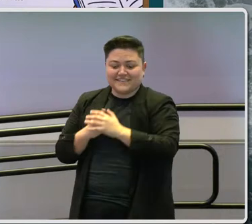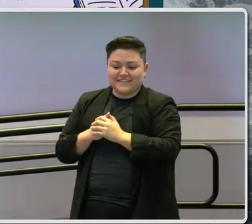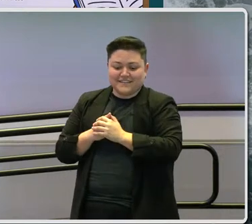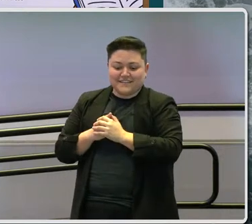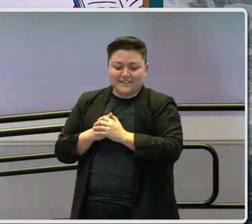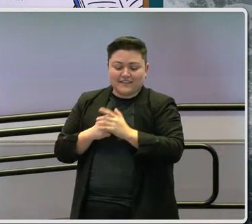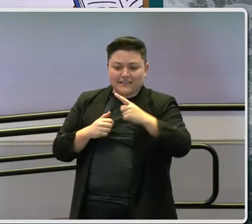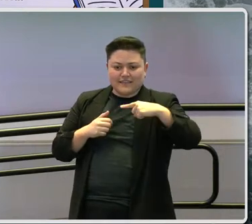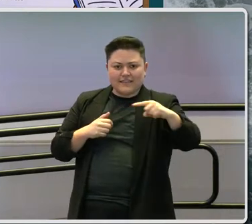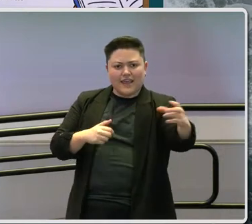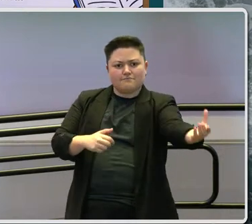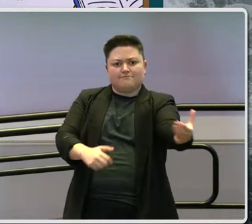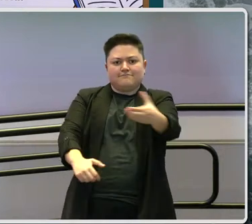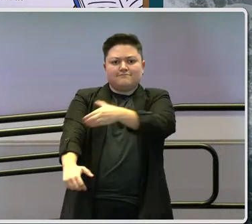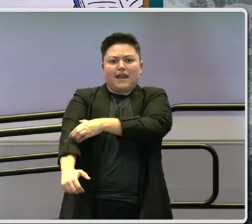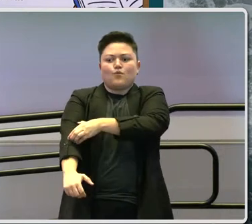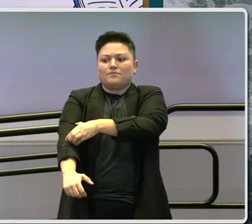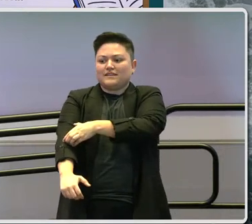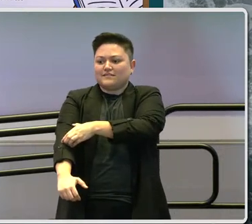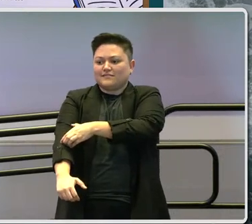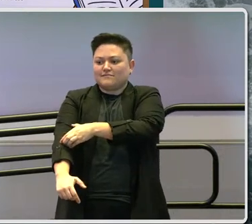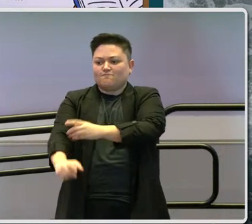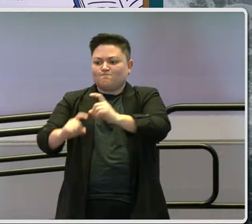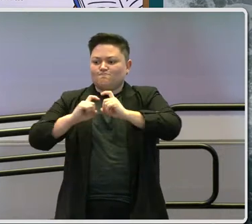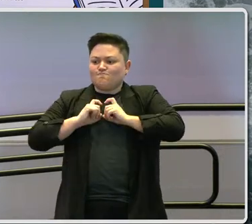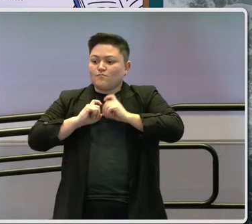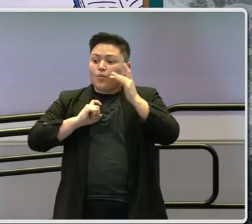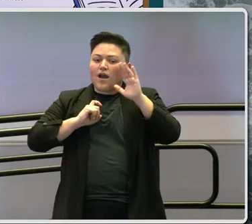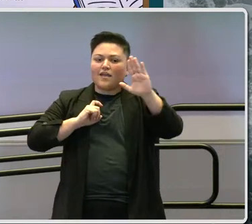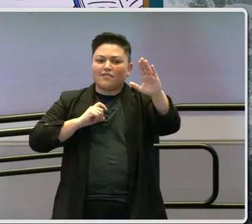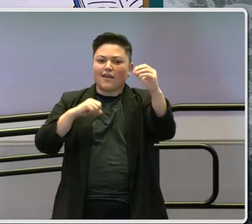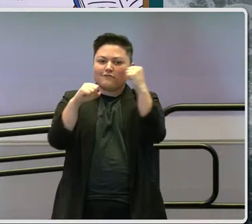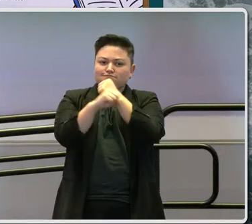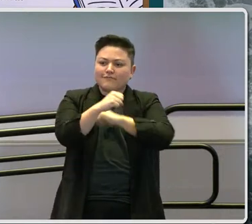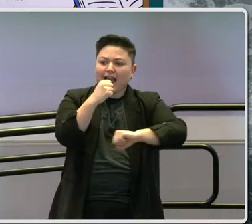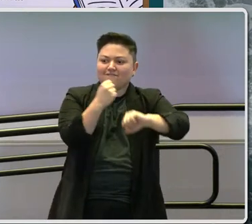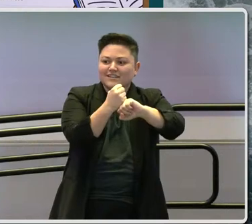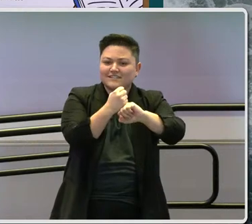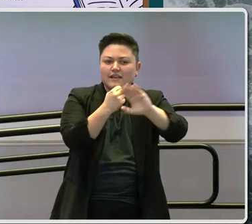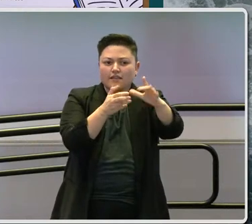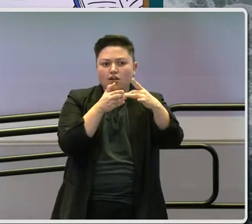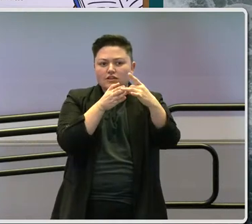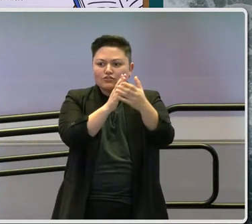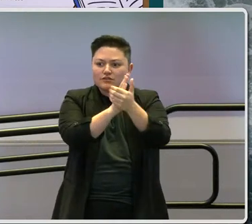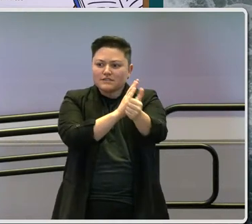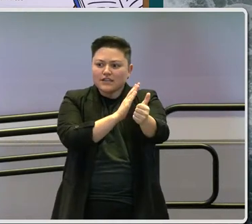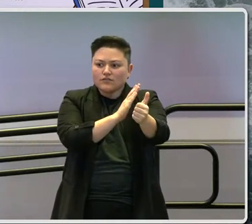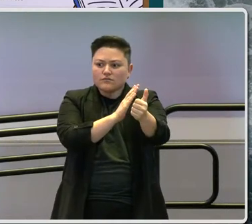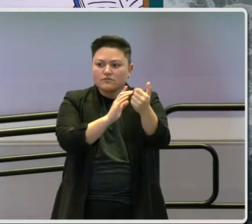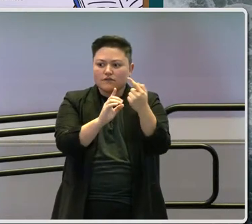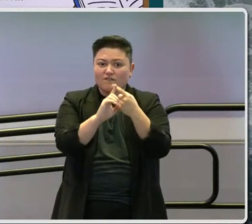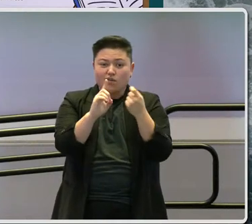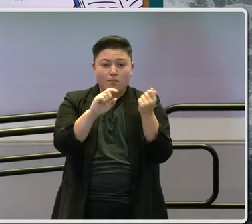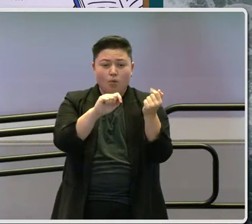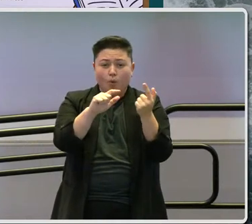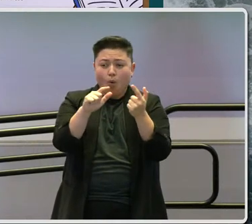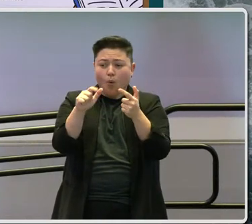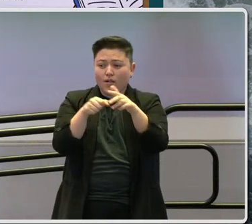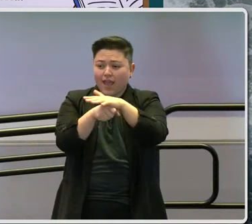who have empowered me through their own advocacy and the leadership from all corners of this